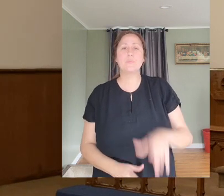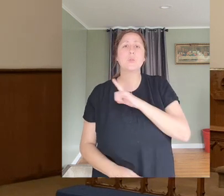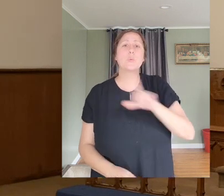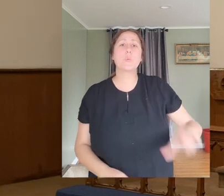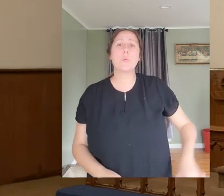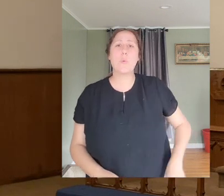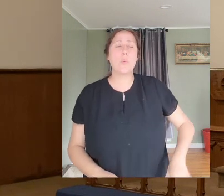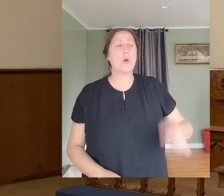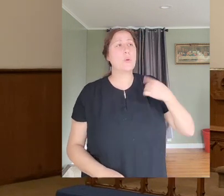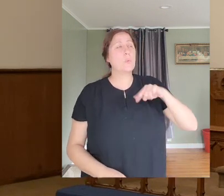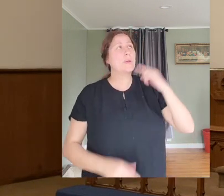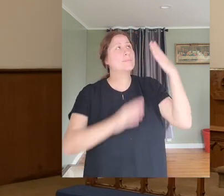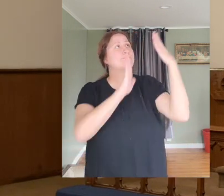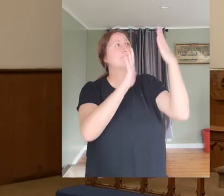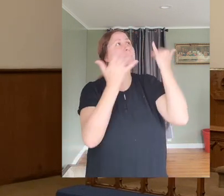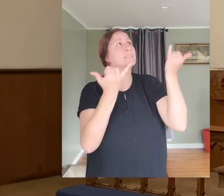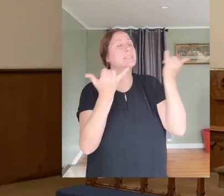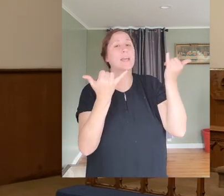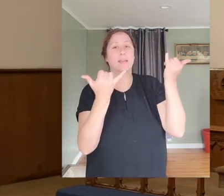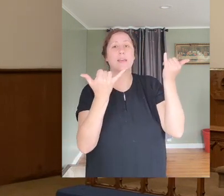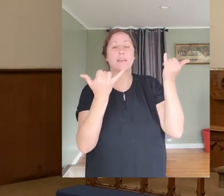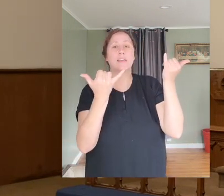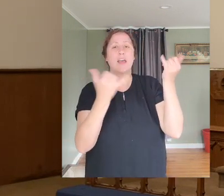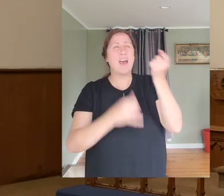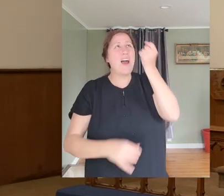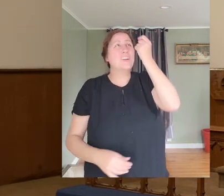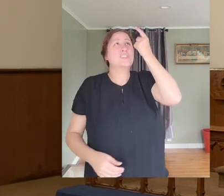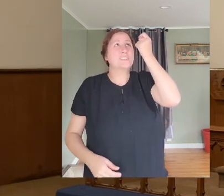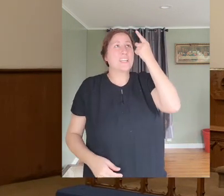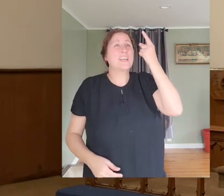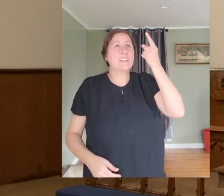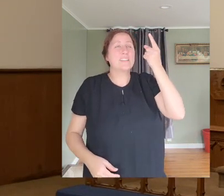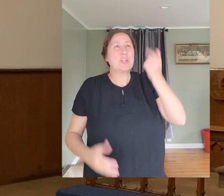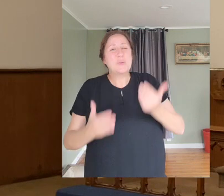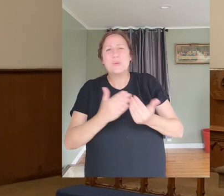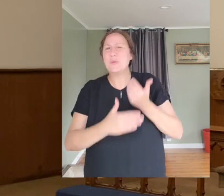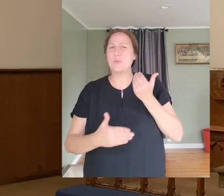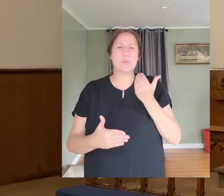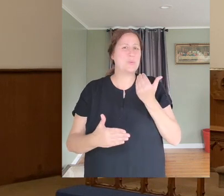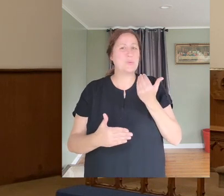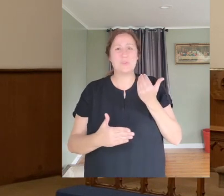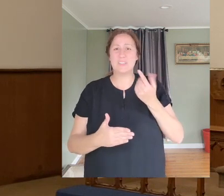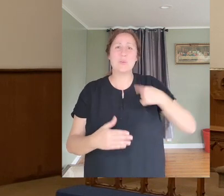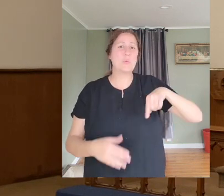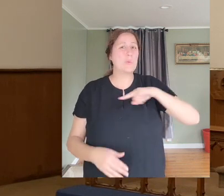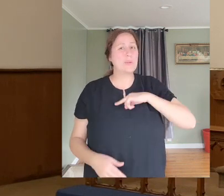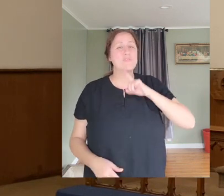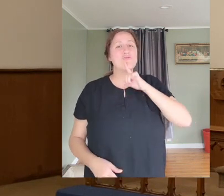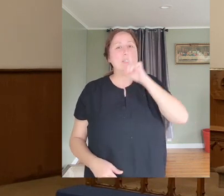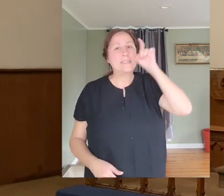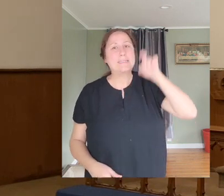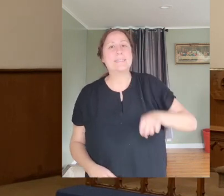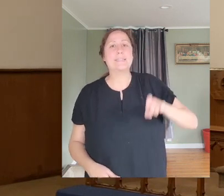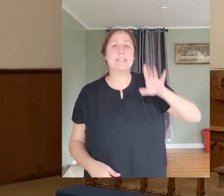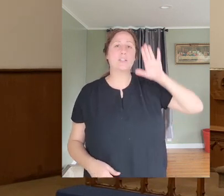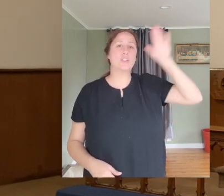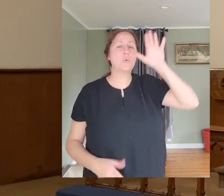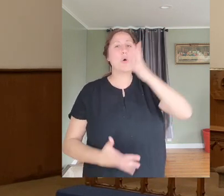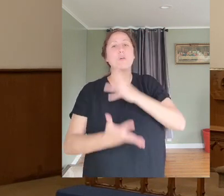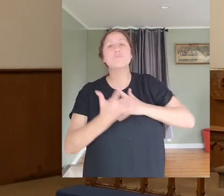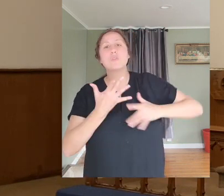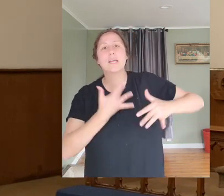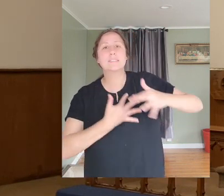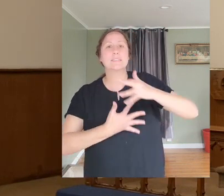Lord, we come before you today, realizing anew how much we need your presence and